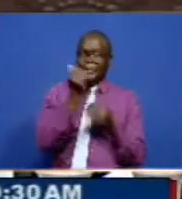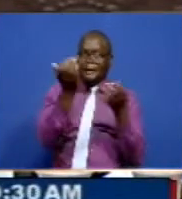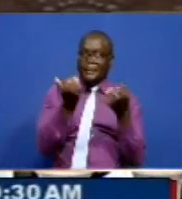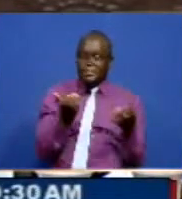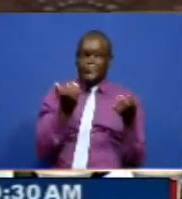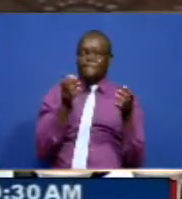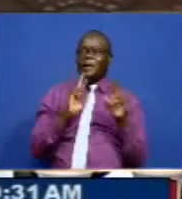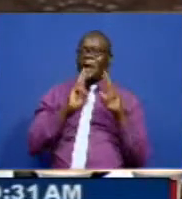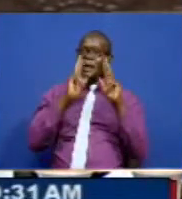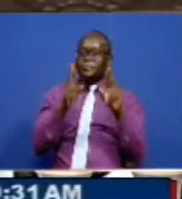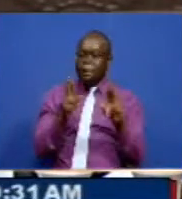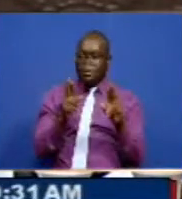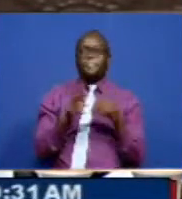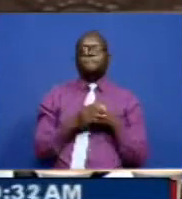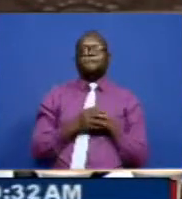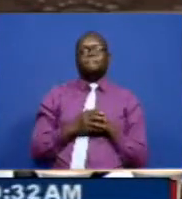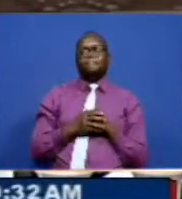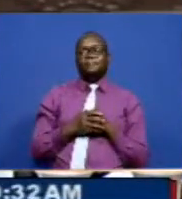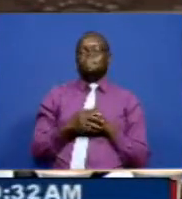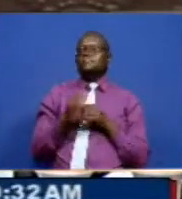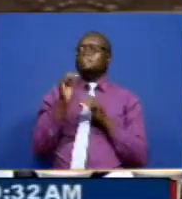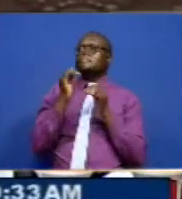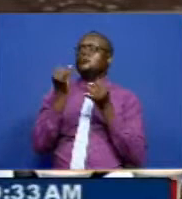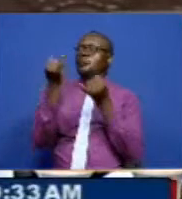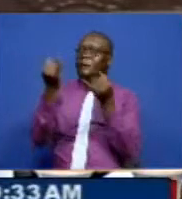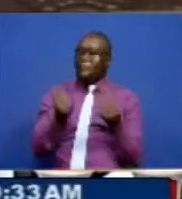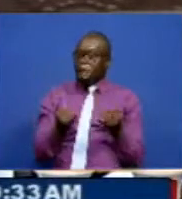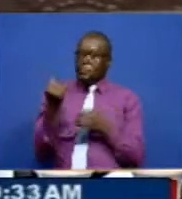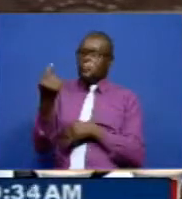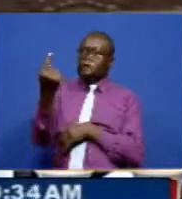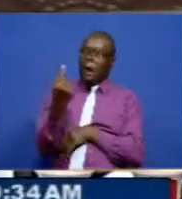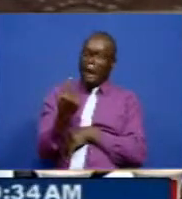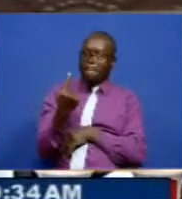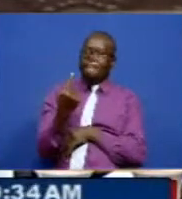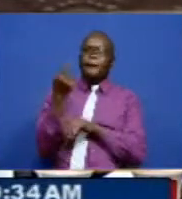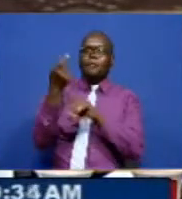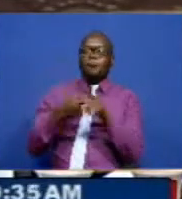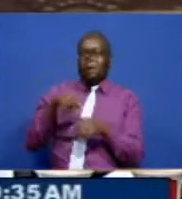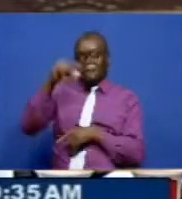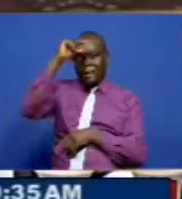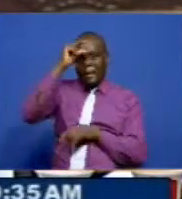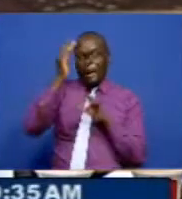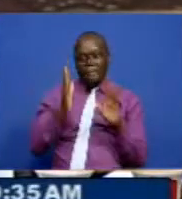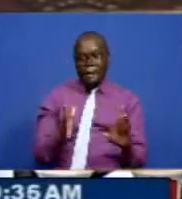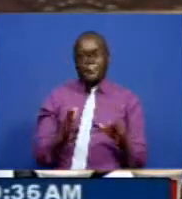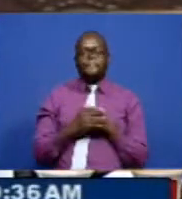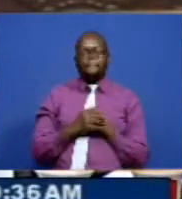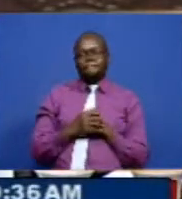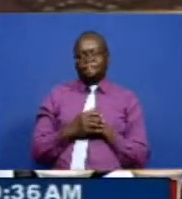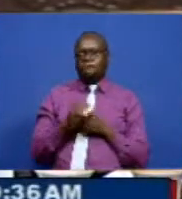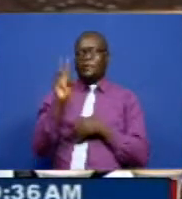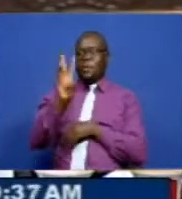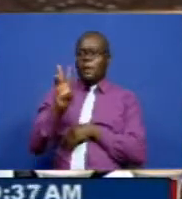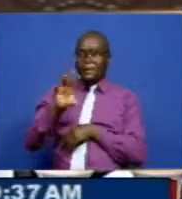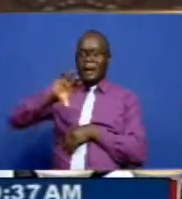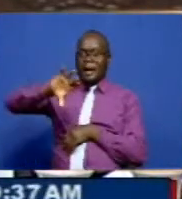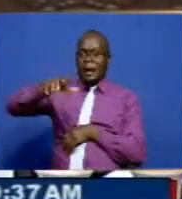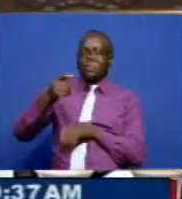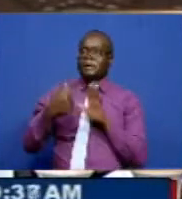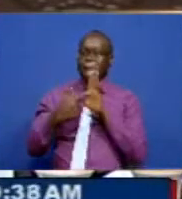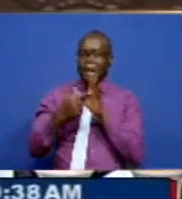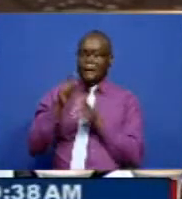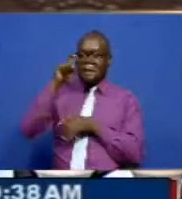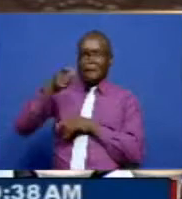a response to the invitation to appear from the Governor, Wajir County, stating that